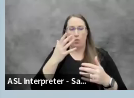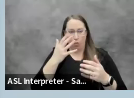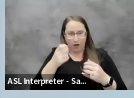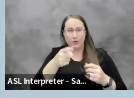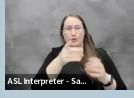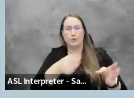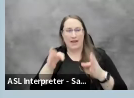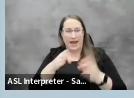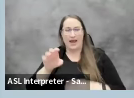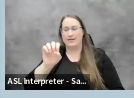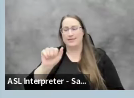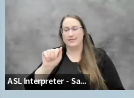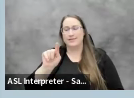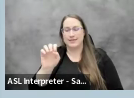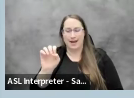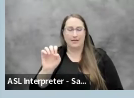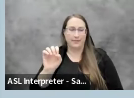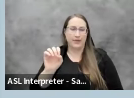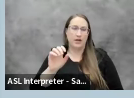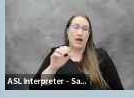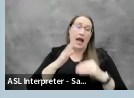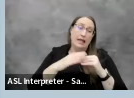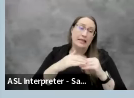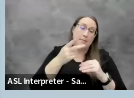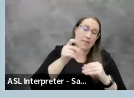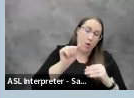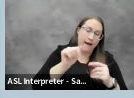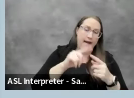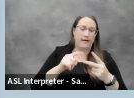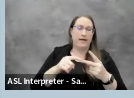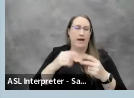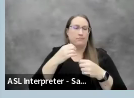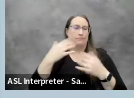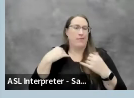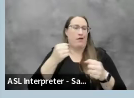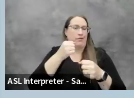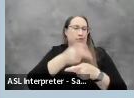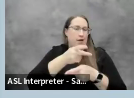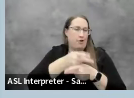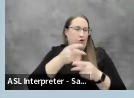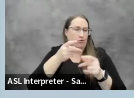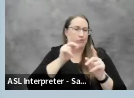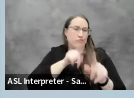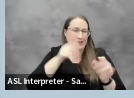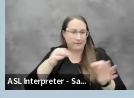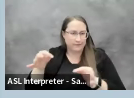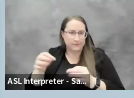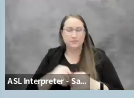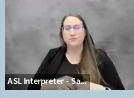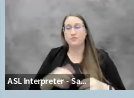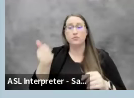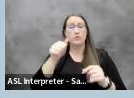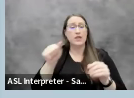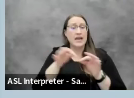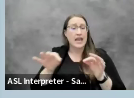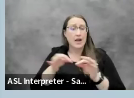planning in some form or fashion, at least the power of attorney and healthcare directive. But again, any particular language they would want in there in